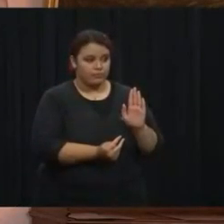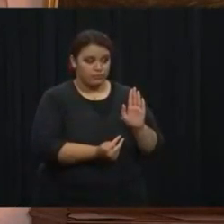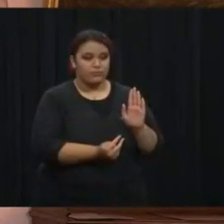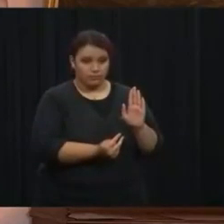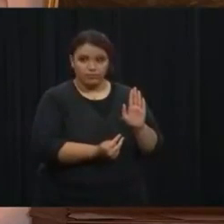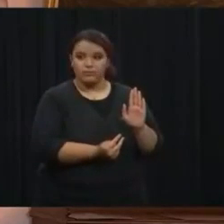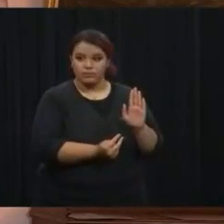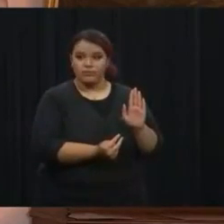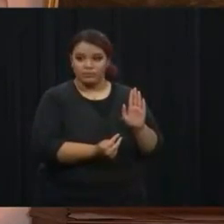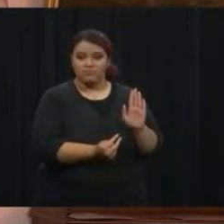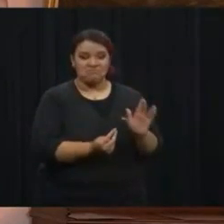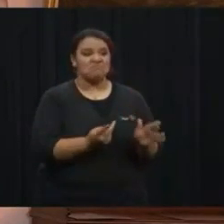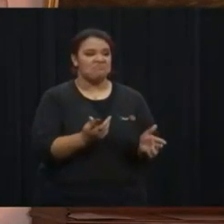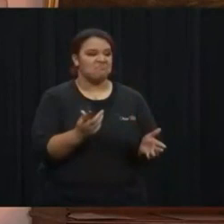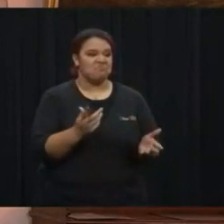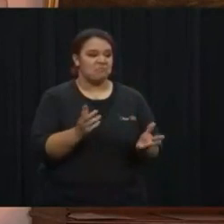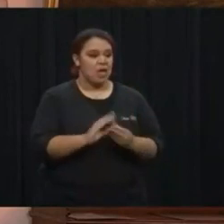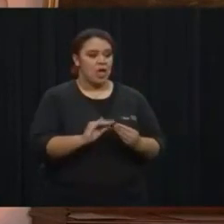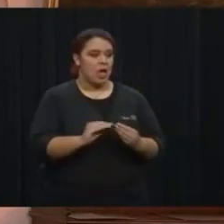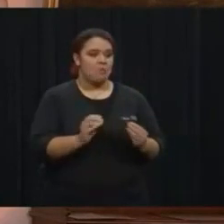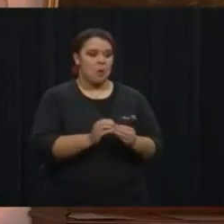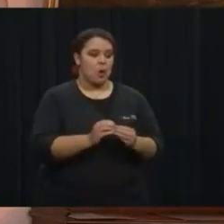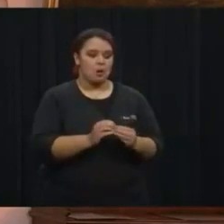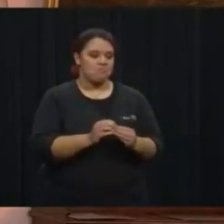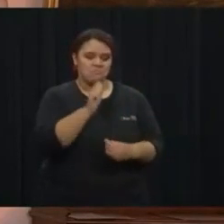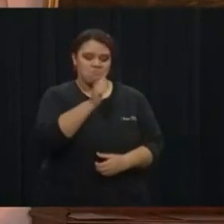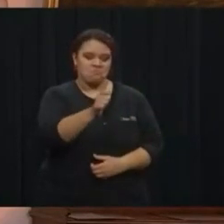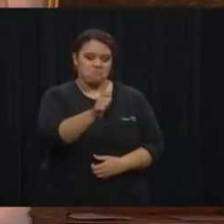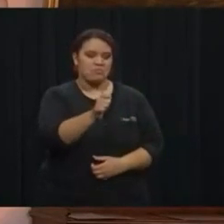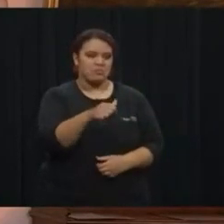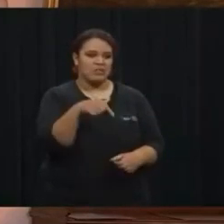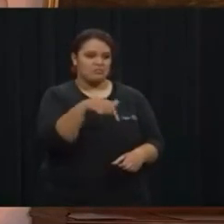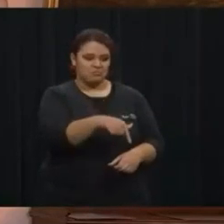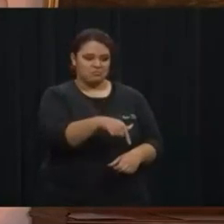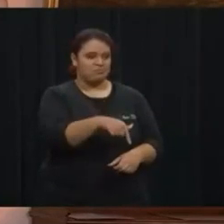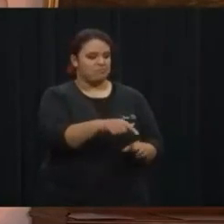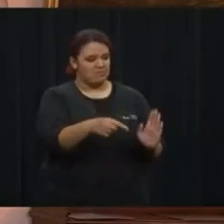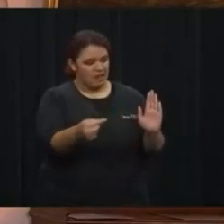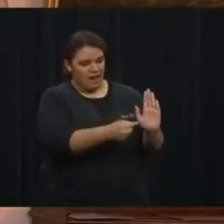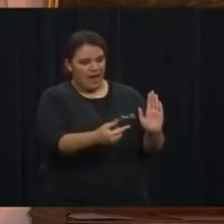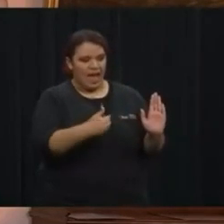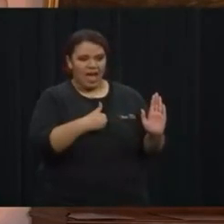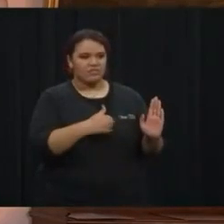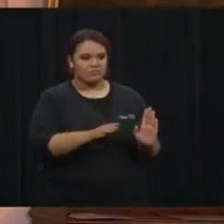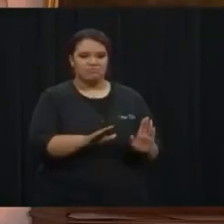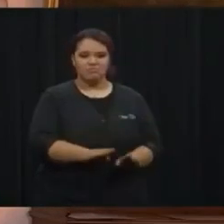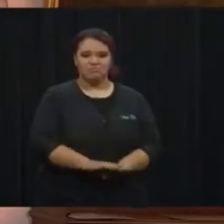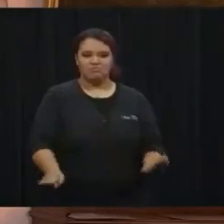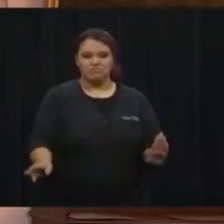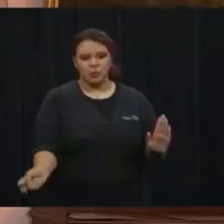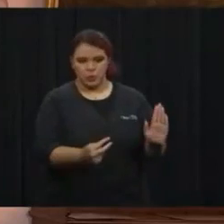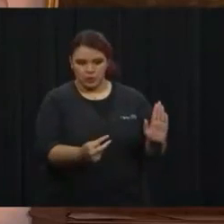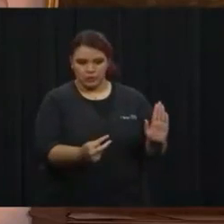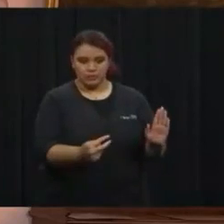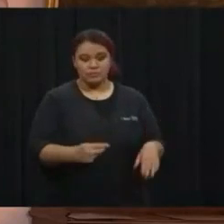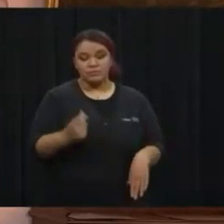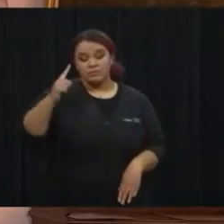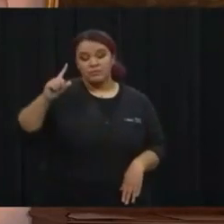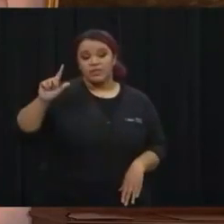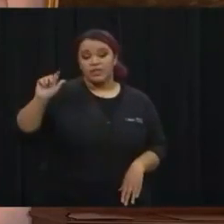some clarity there? Yes, well, I'll direct everybody to take a look at the order. Again, the spirit of